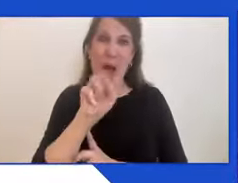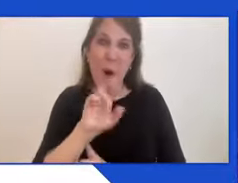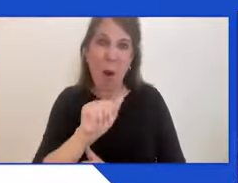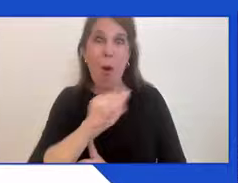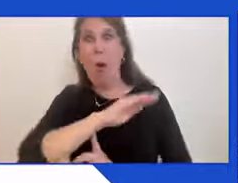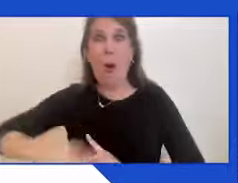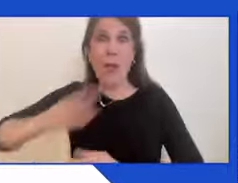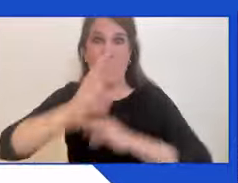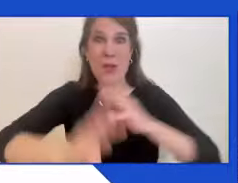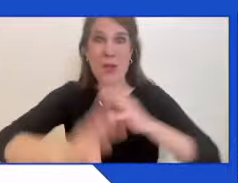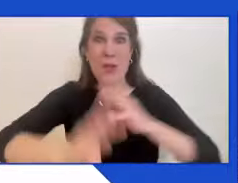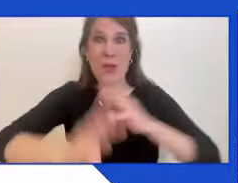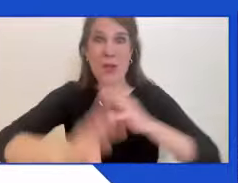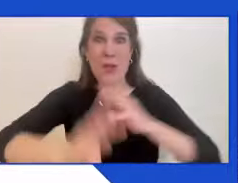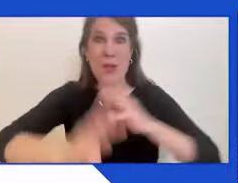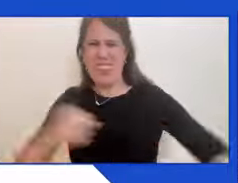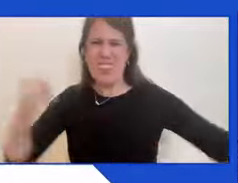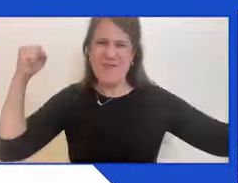we fight.